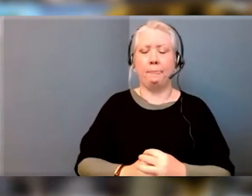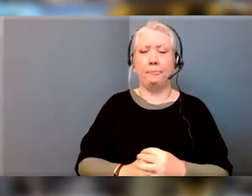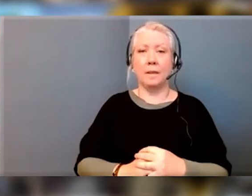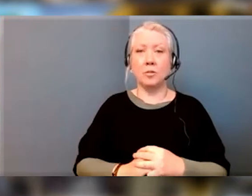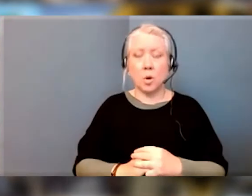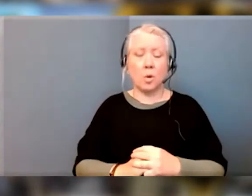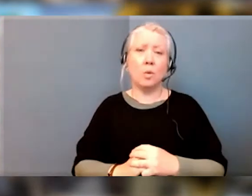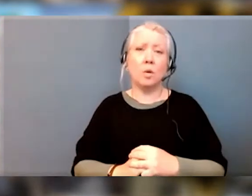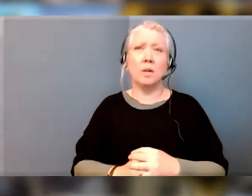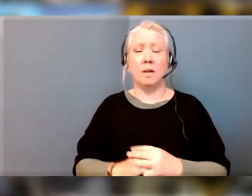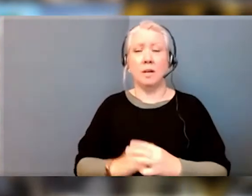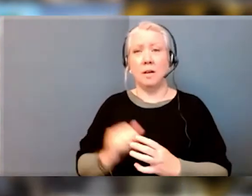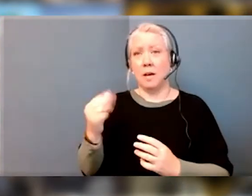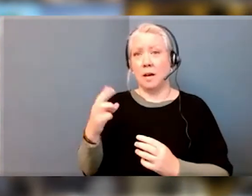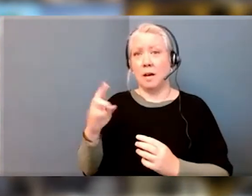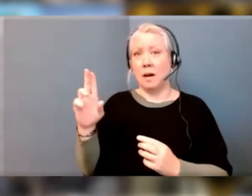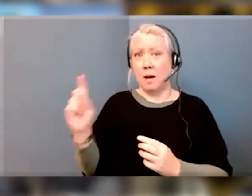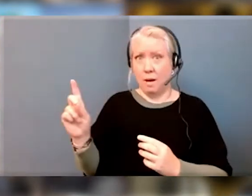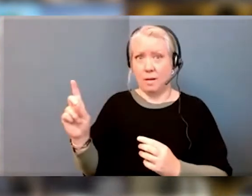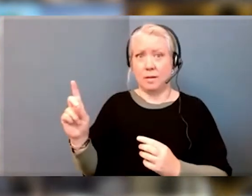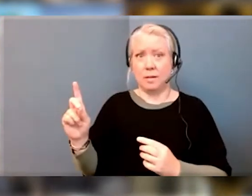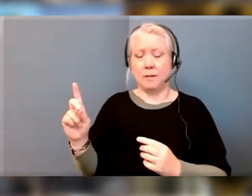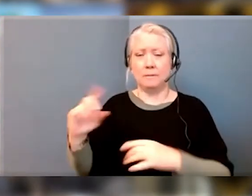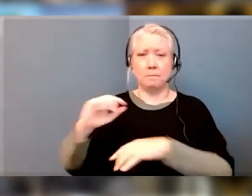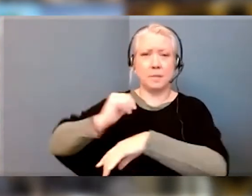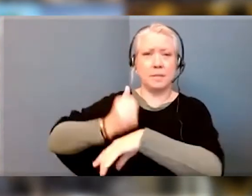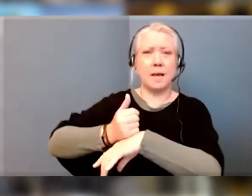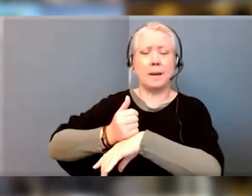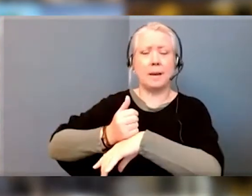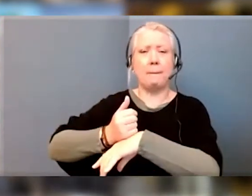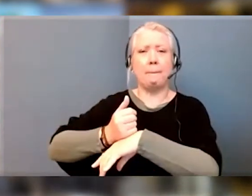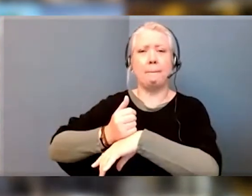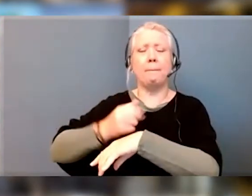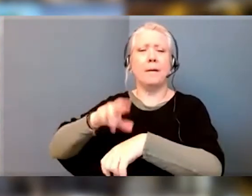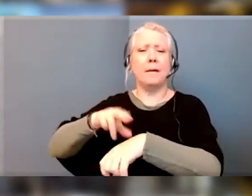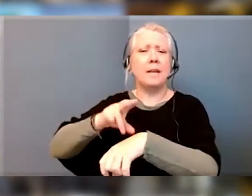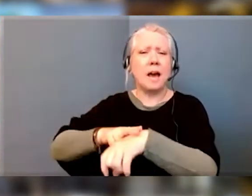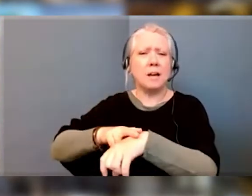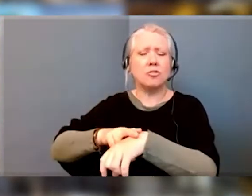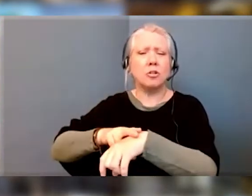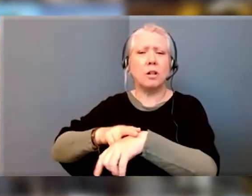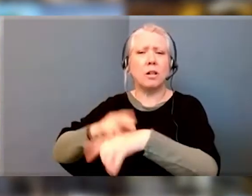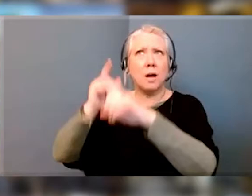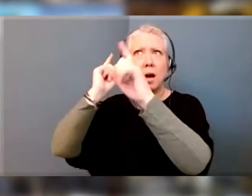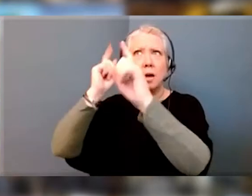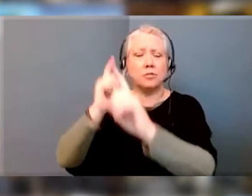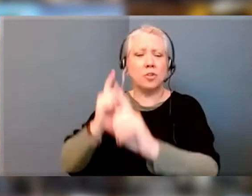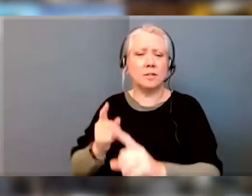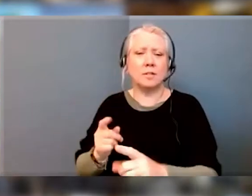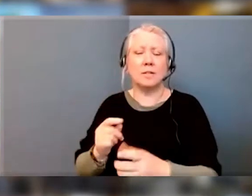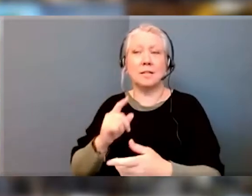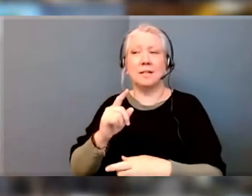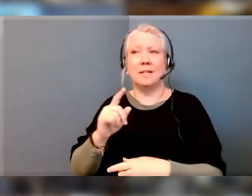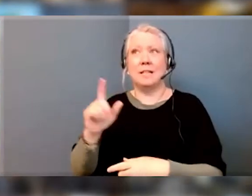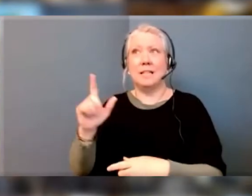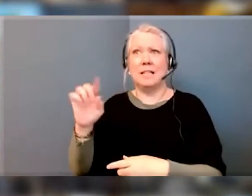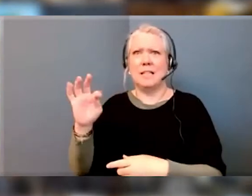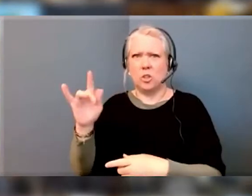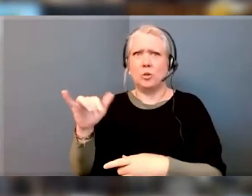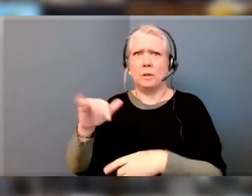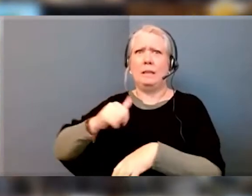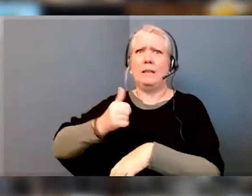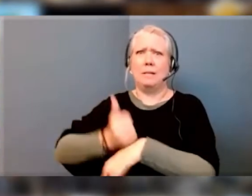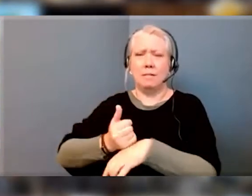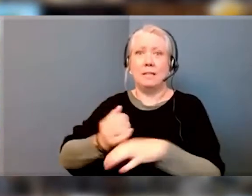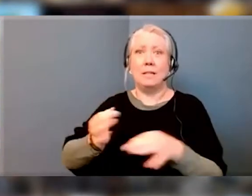So HUD set up what's called national objectives. These are literally by an act of Congress, right? So we have